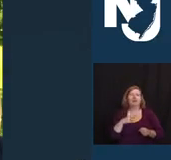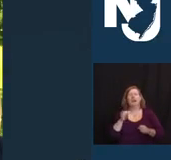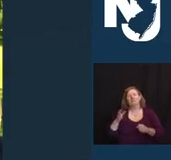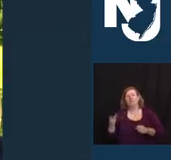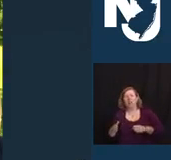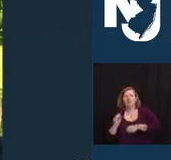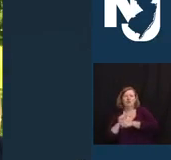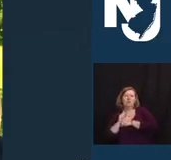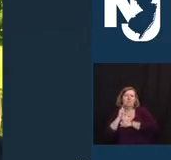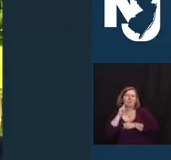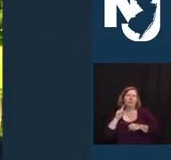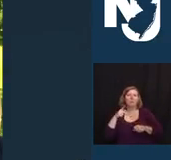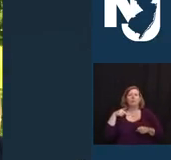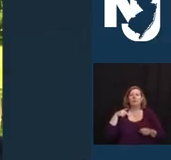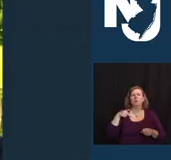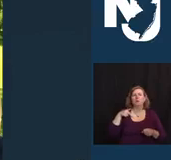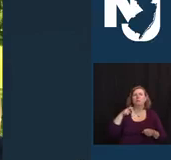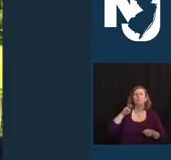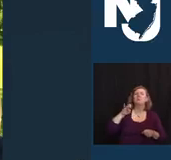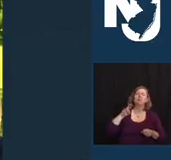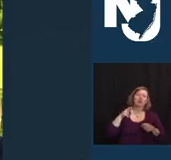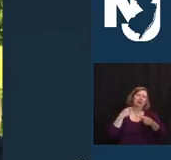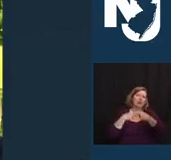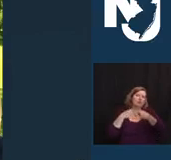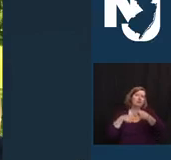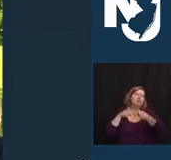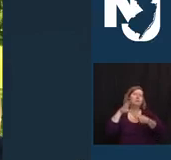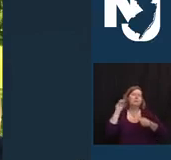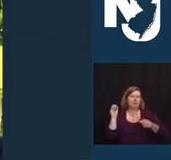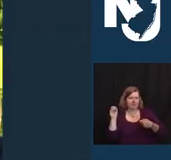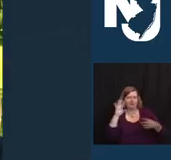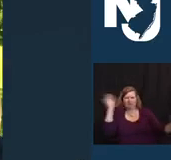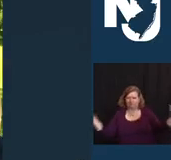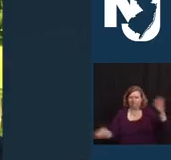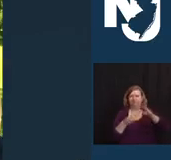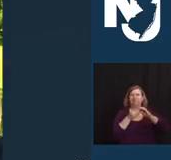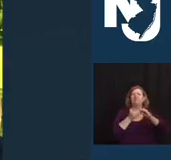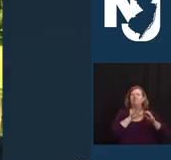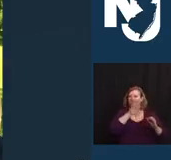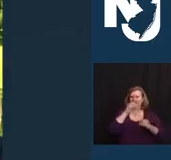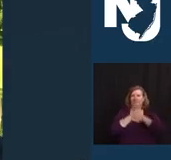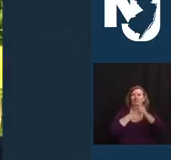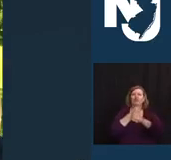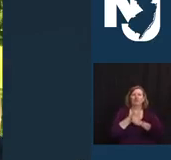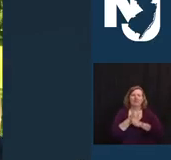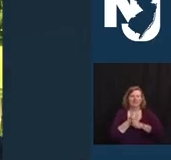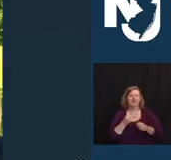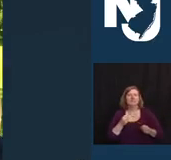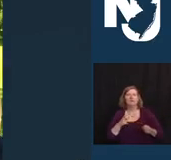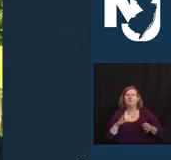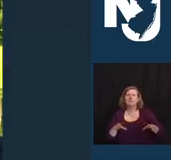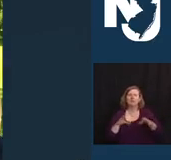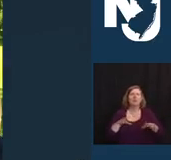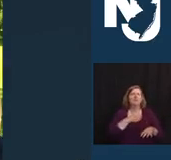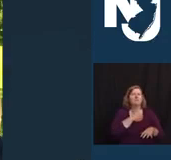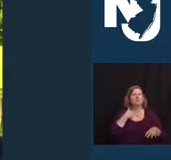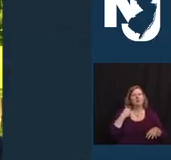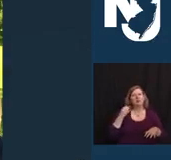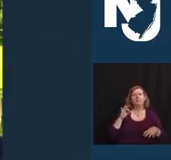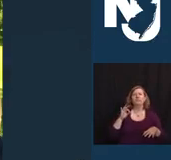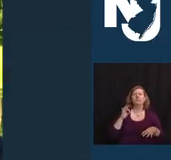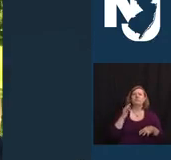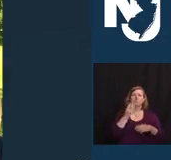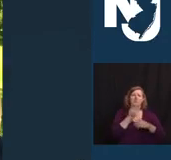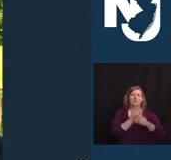Garwood, compiling a total of more than 50 years there. He served as an active member of both the Cranford